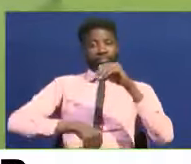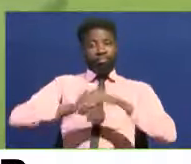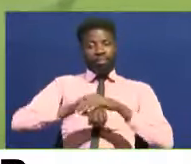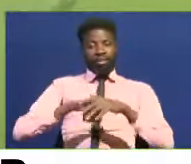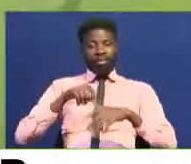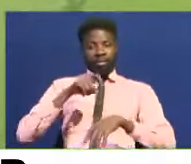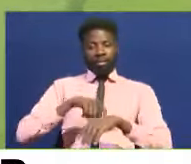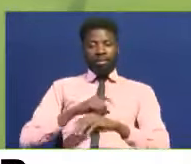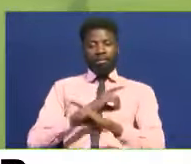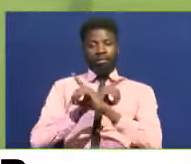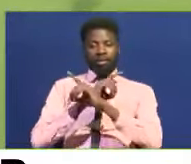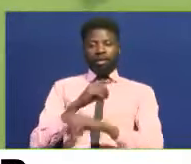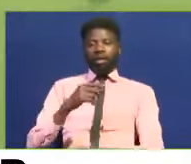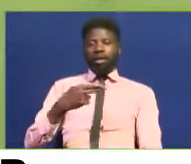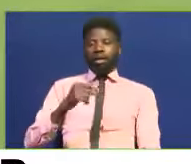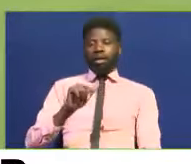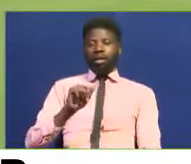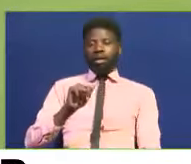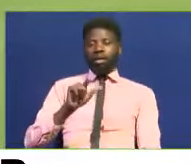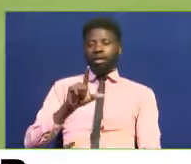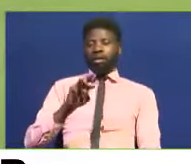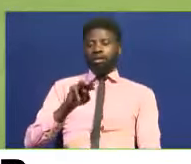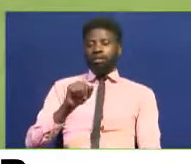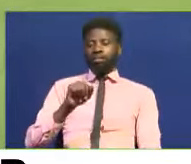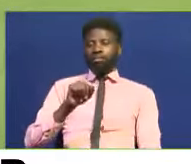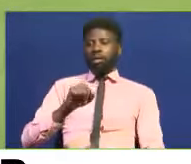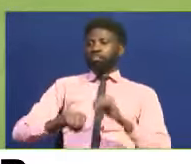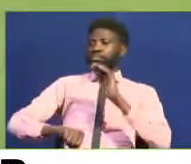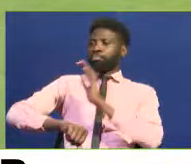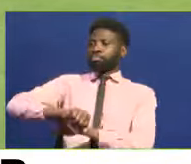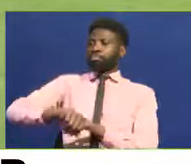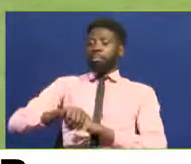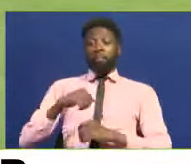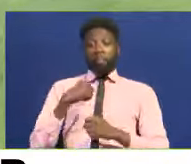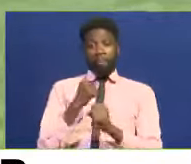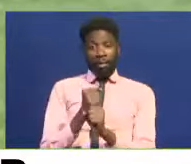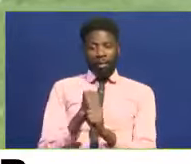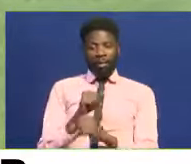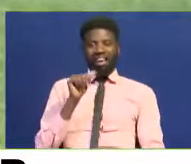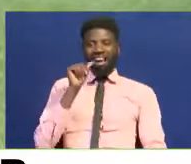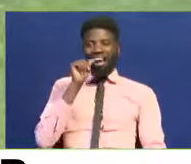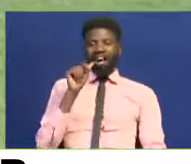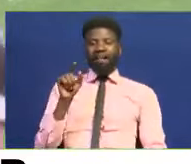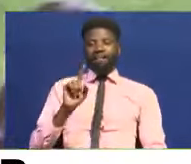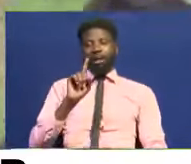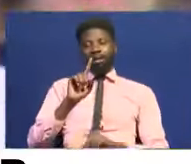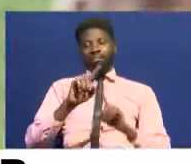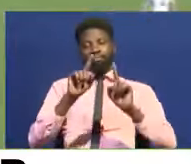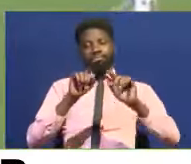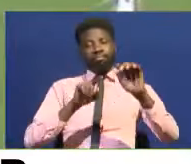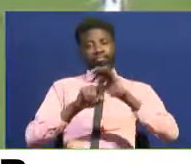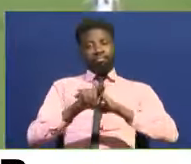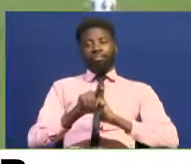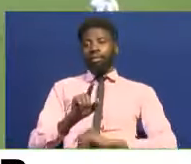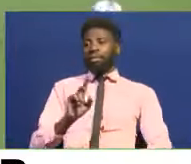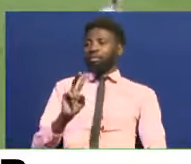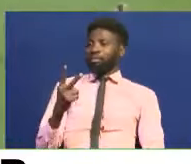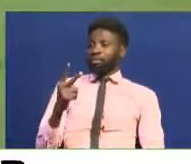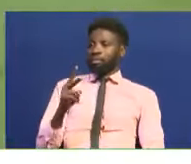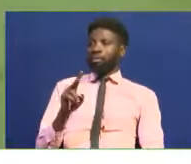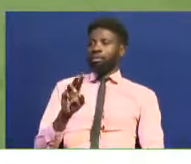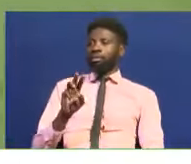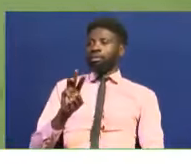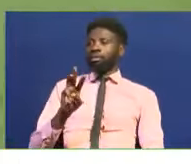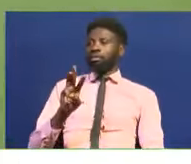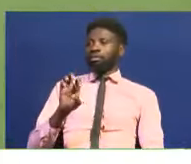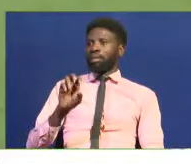Halima Mbachi inside the box, which gave the young lionesses of England the lead. An attempt on goal by Valerie Nekesa inside the second half